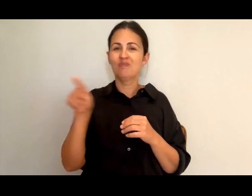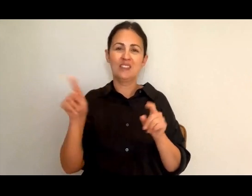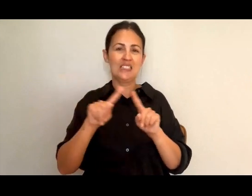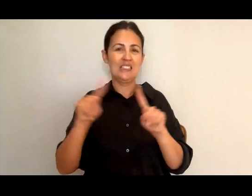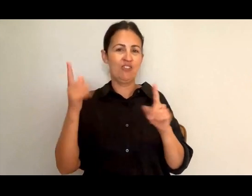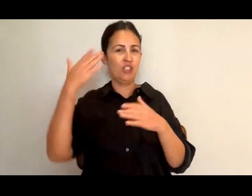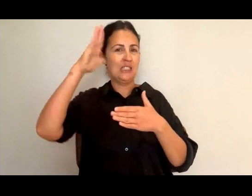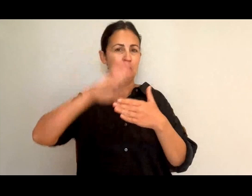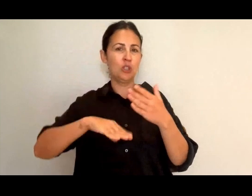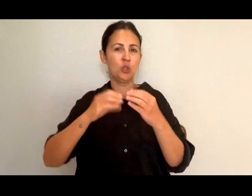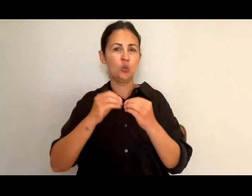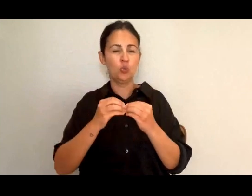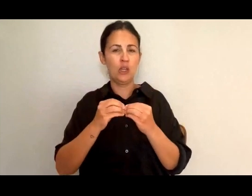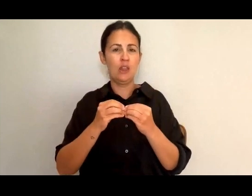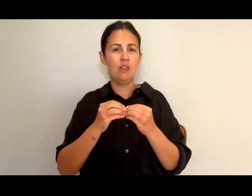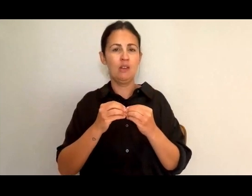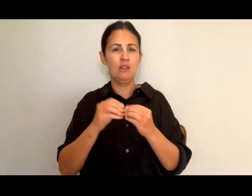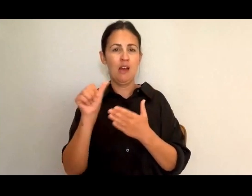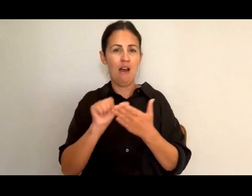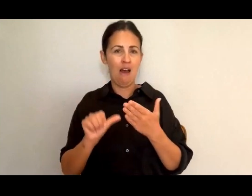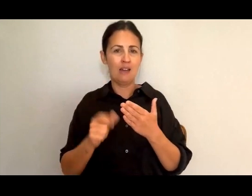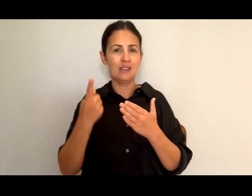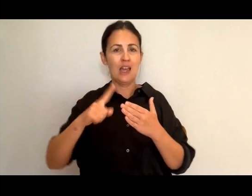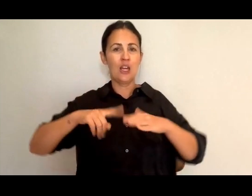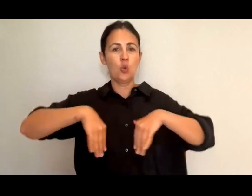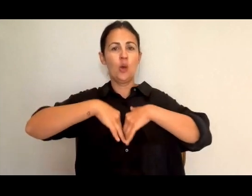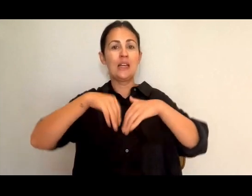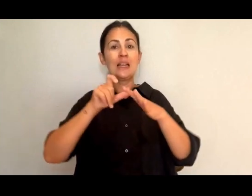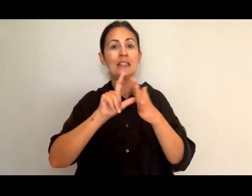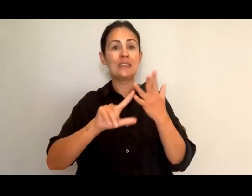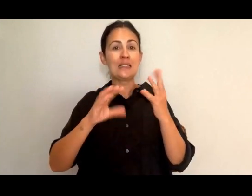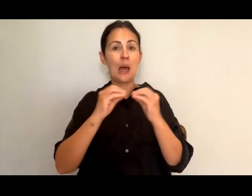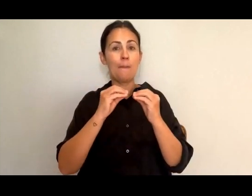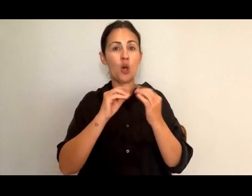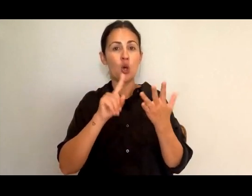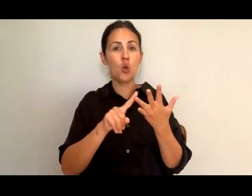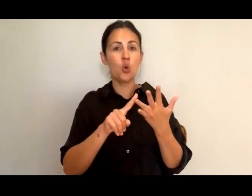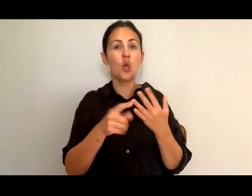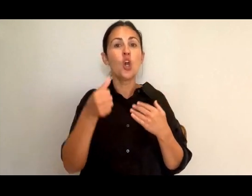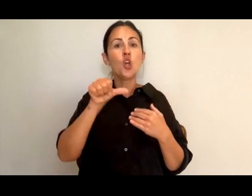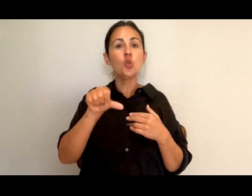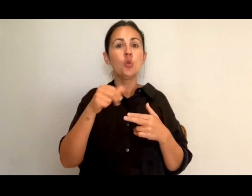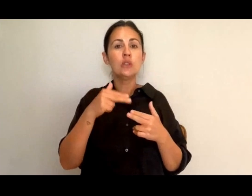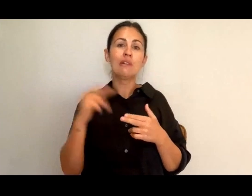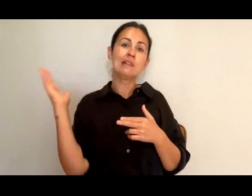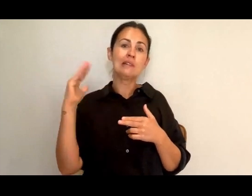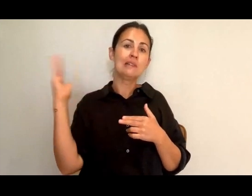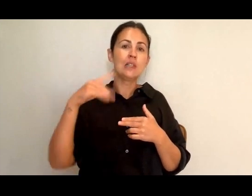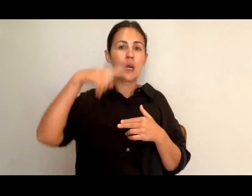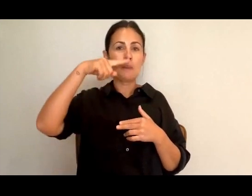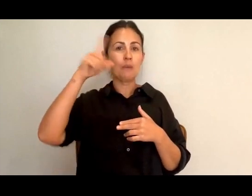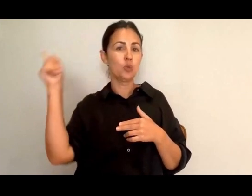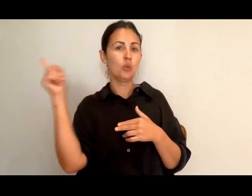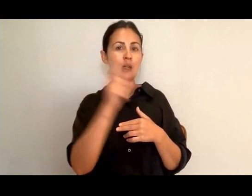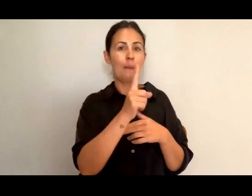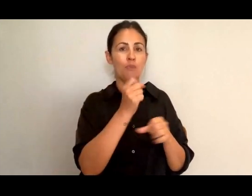Dubbo uses the Waste to Art program as an opportunity to bring people into the gallery space who wouldn't traditionally have been